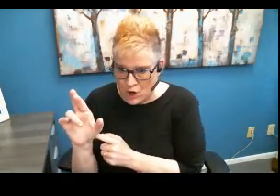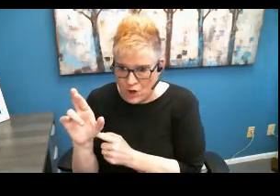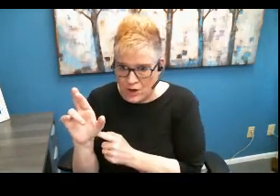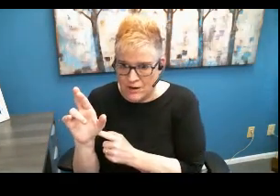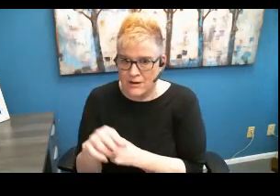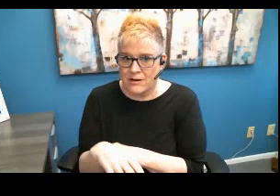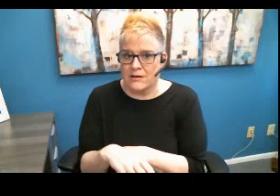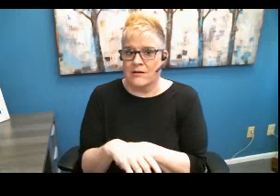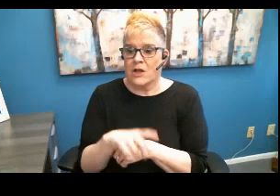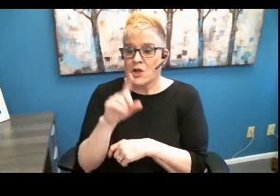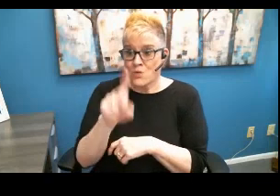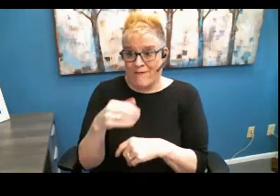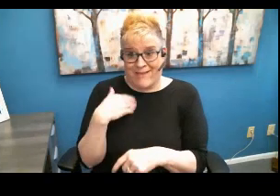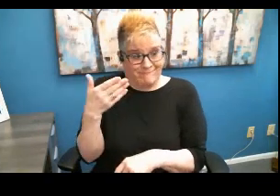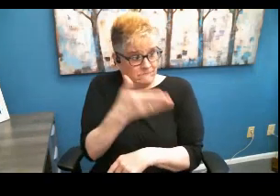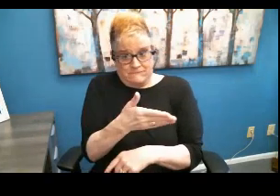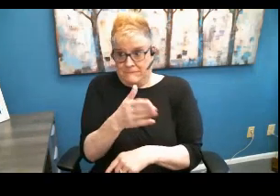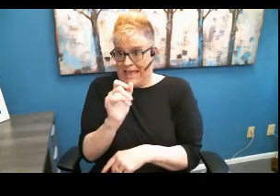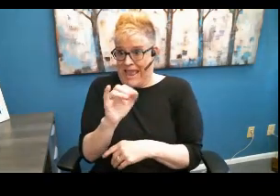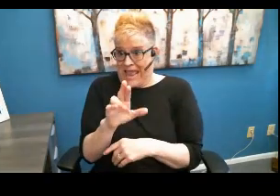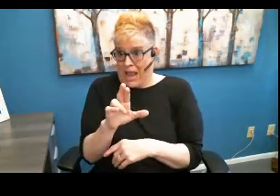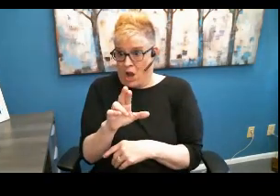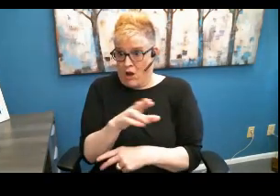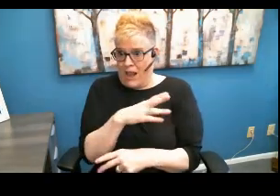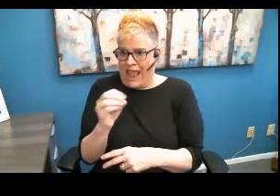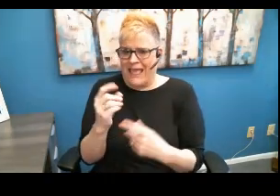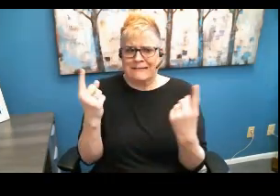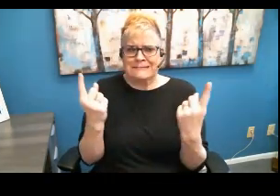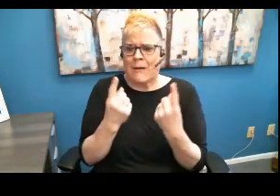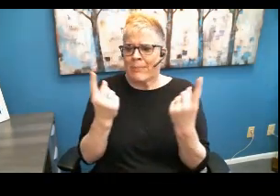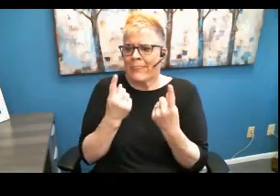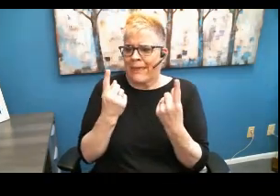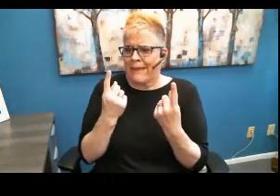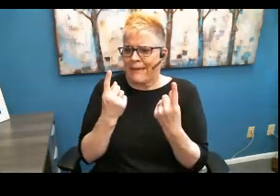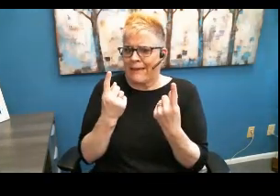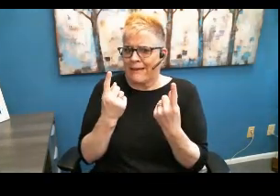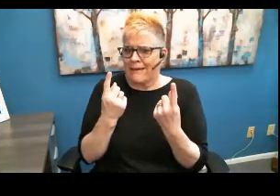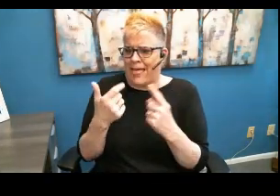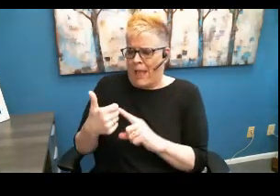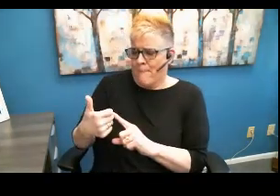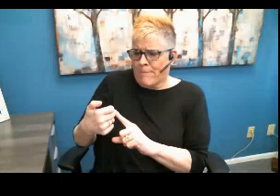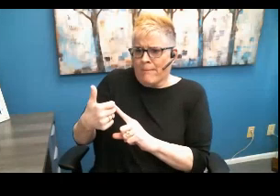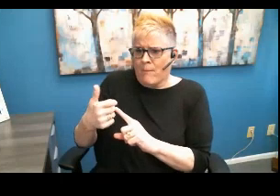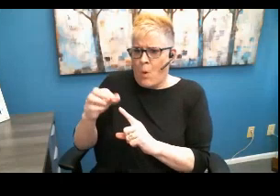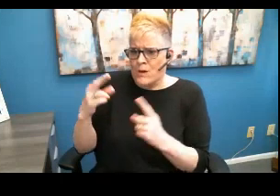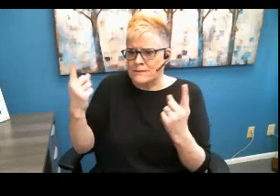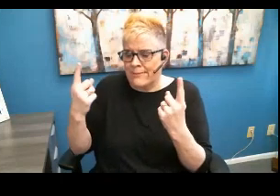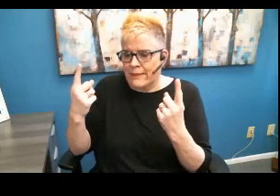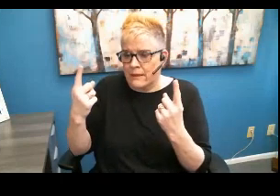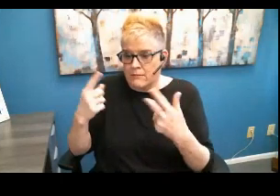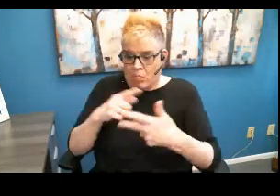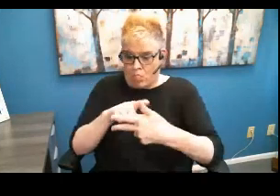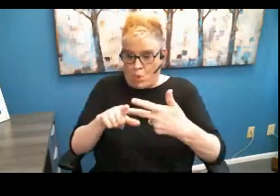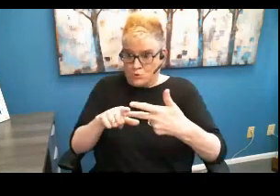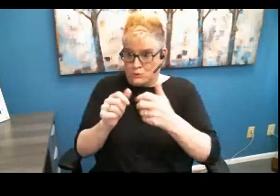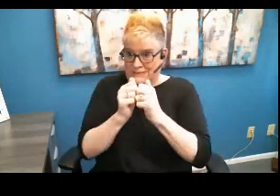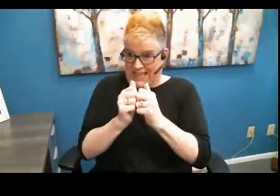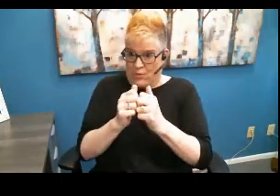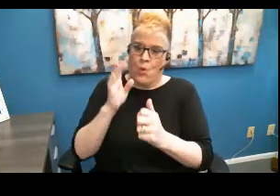air there, okay, oxygen, and you need to have a source of ignition. So only when those 3 are together can you have